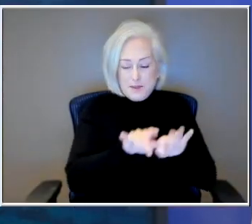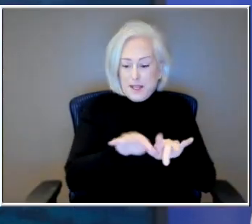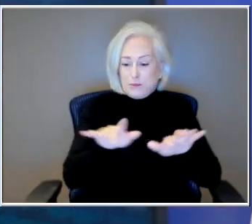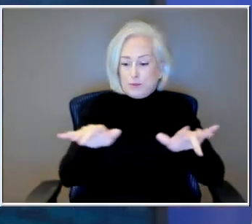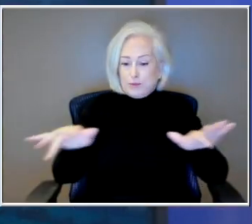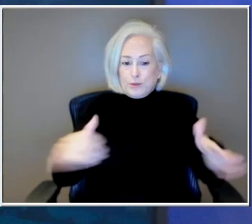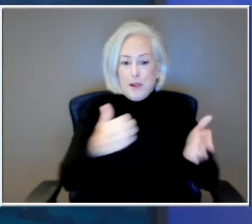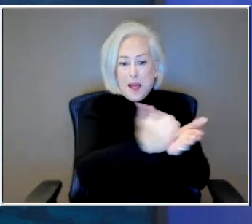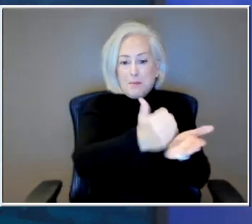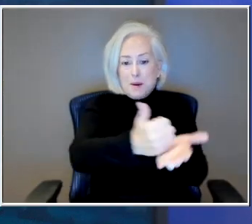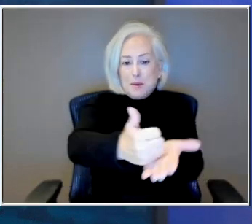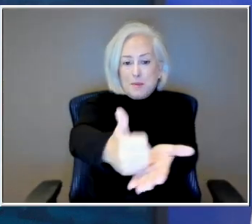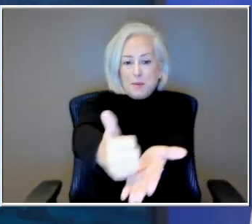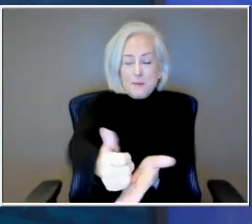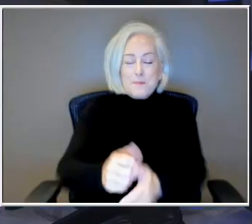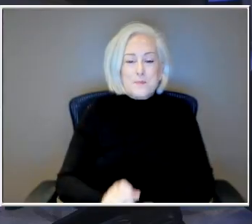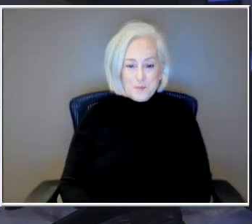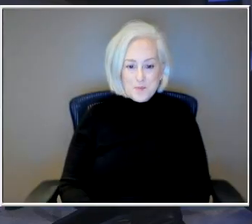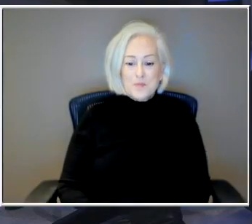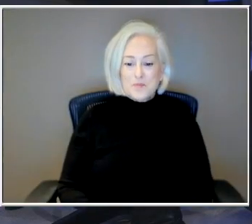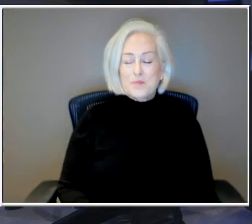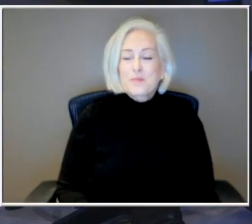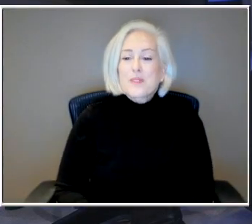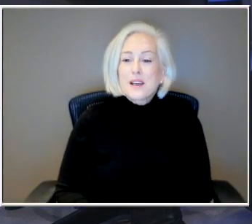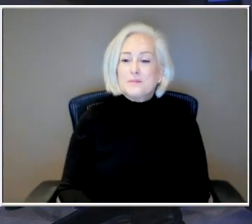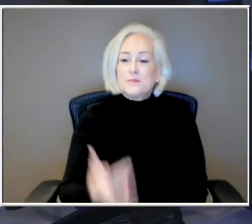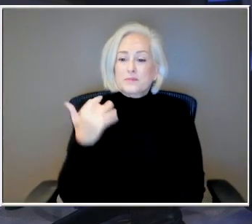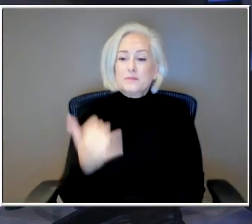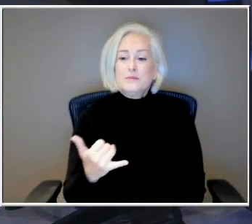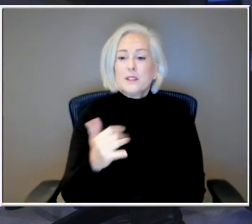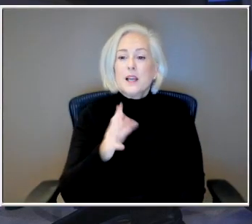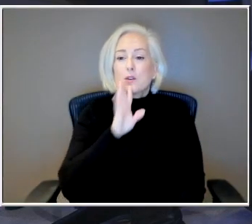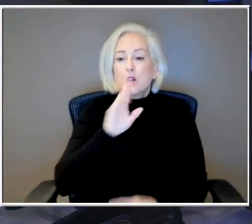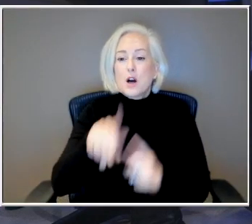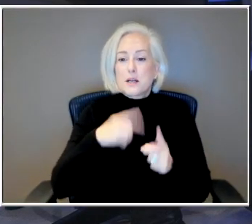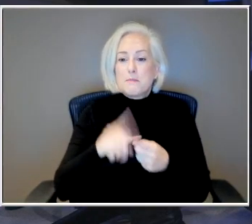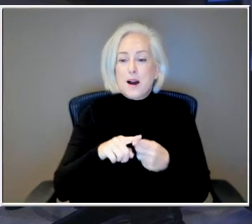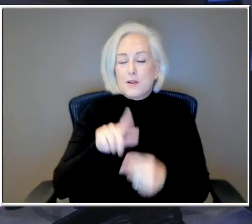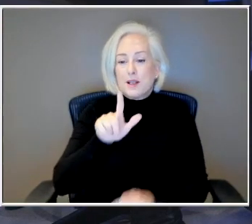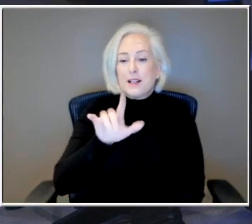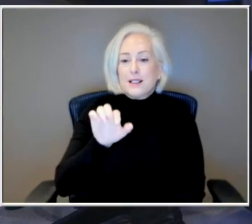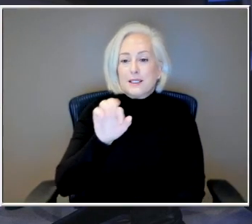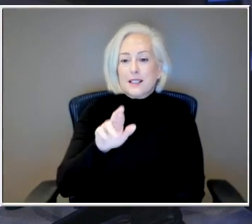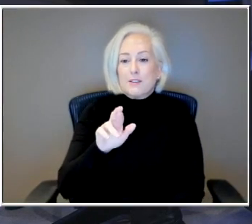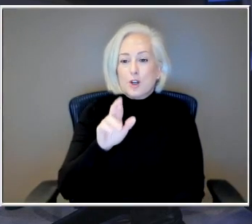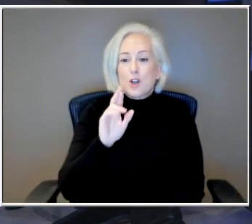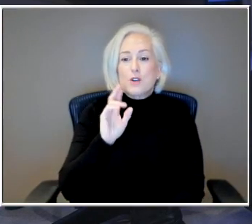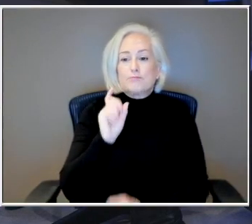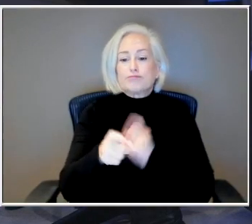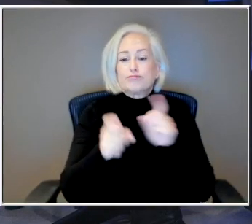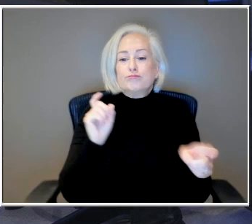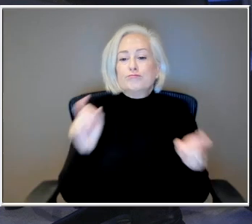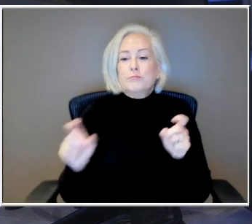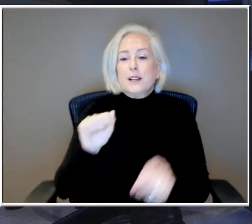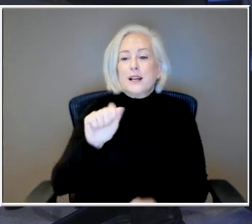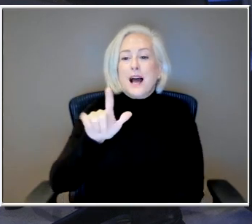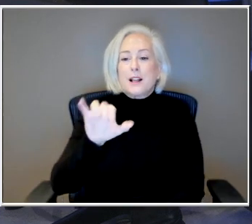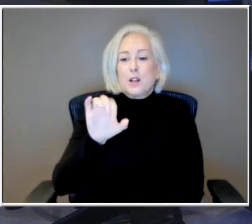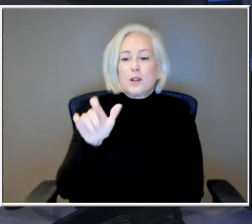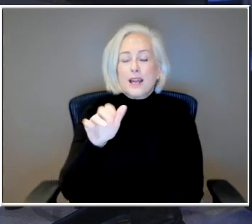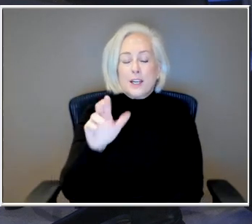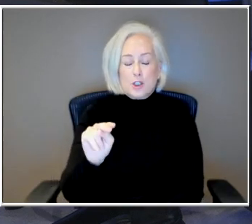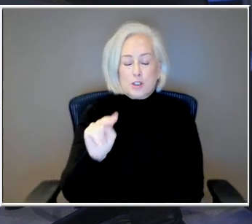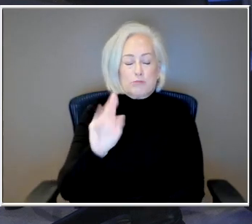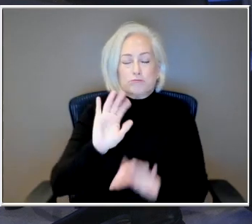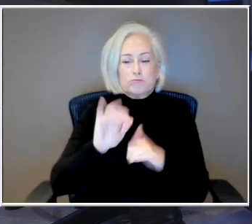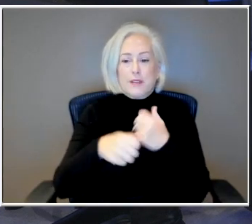it's awesome how it can happen. I want to talk more about the liver allocation and how it's impacted. This has been a national issue that we've all been talking about